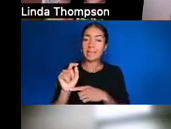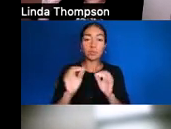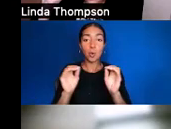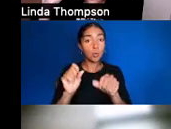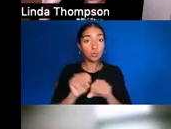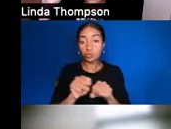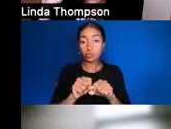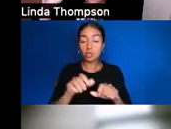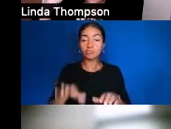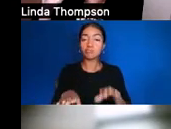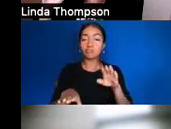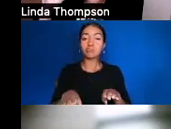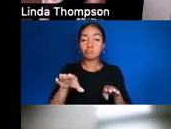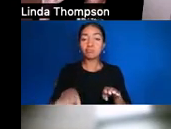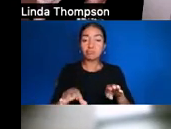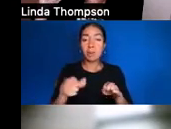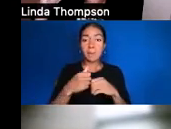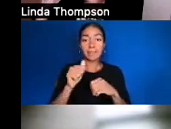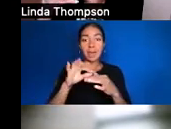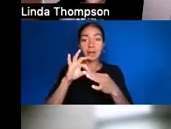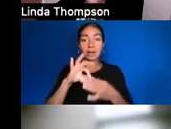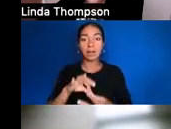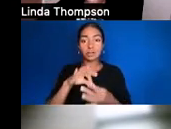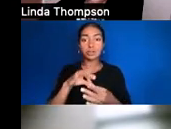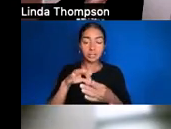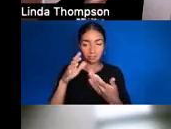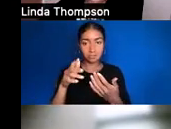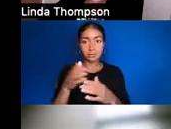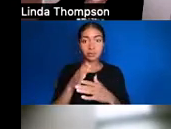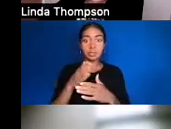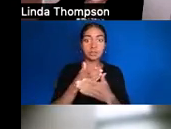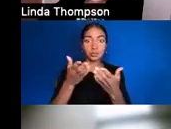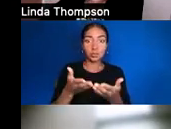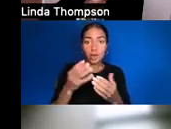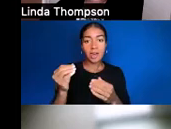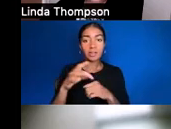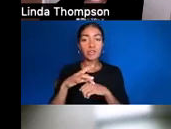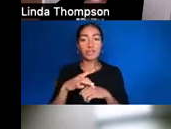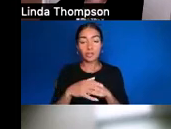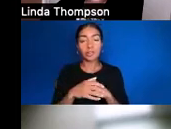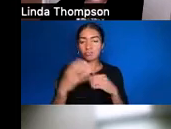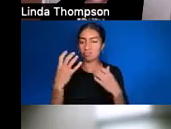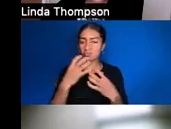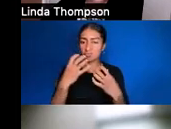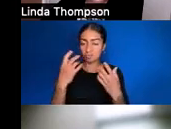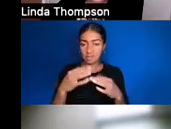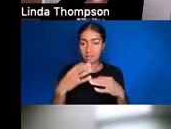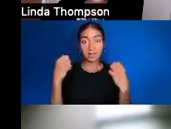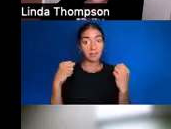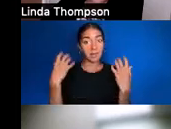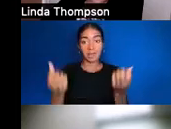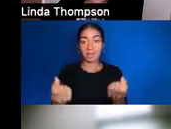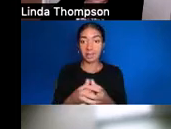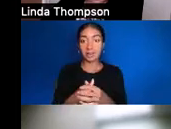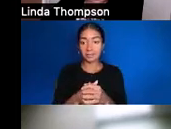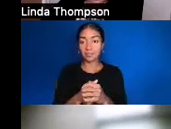making that connection between you and the earth can be very healing. One of